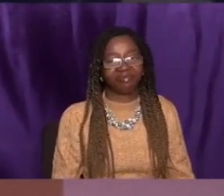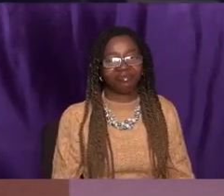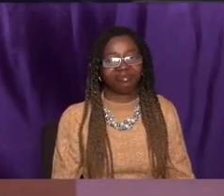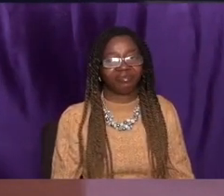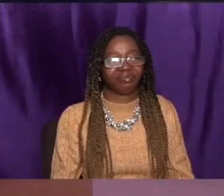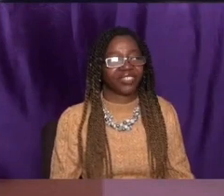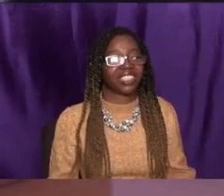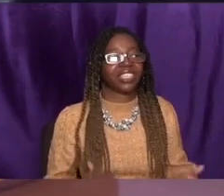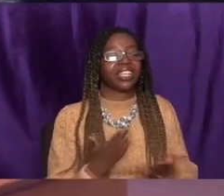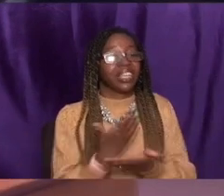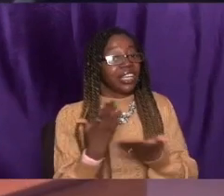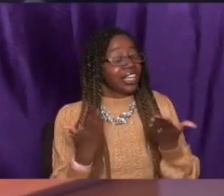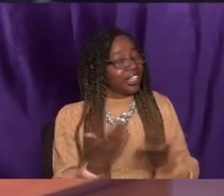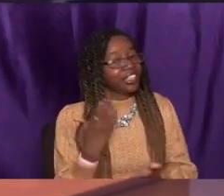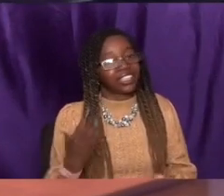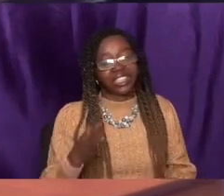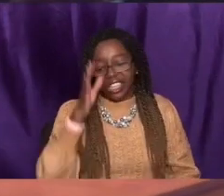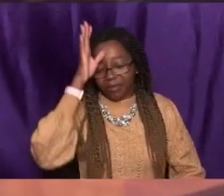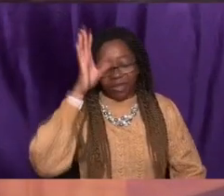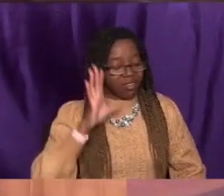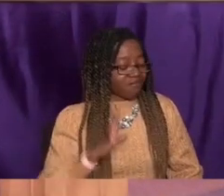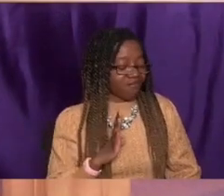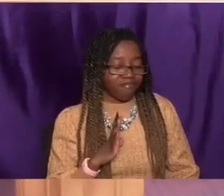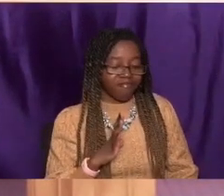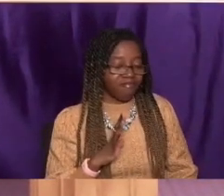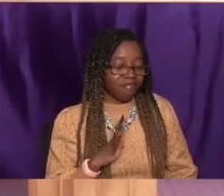But here's the thing, man.